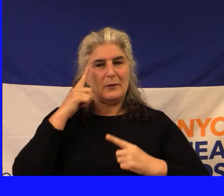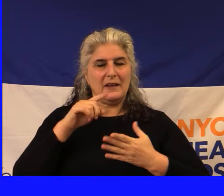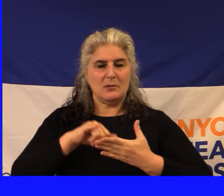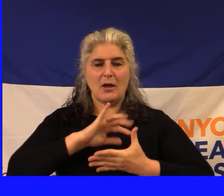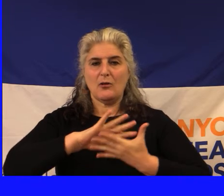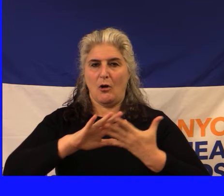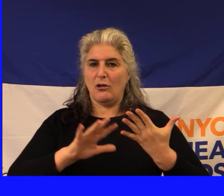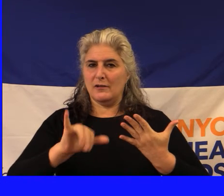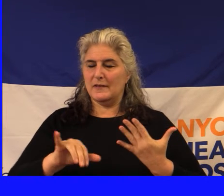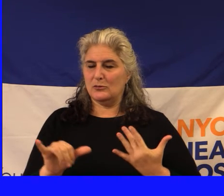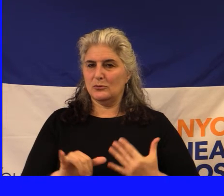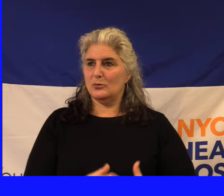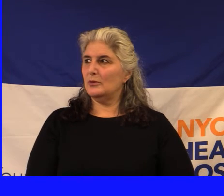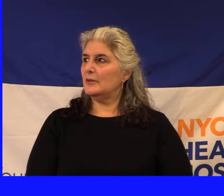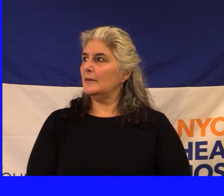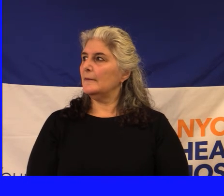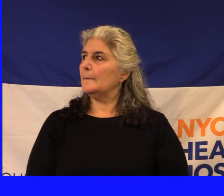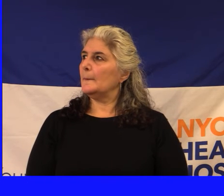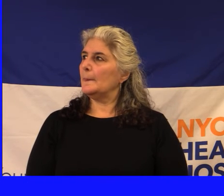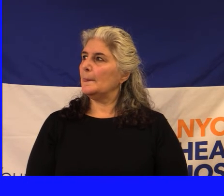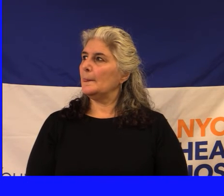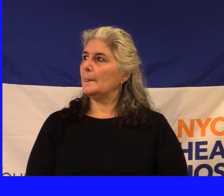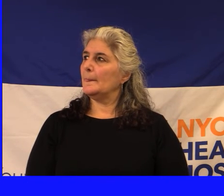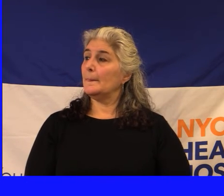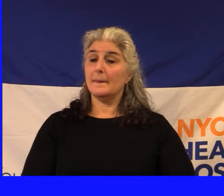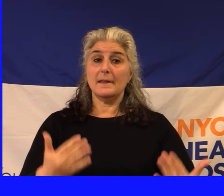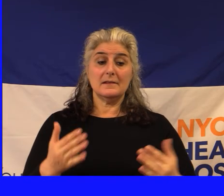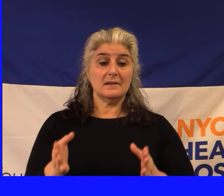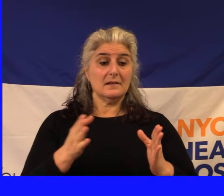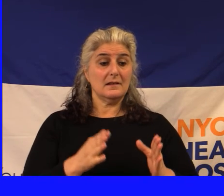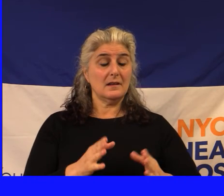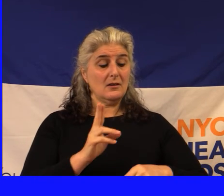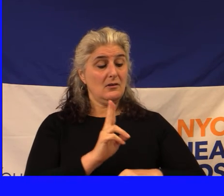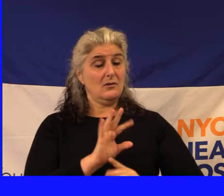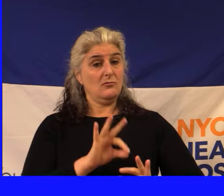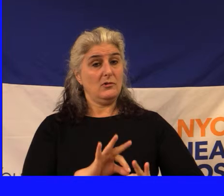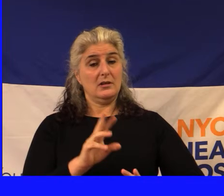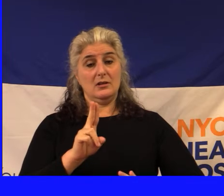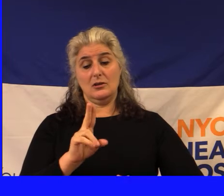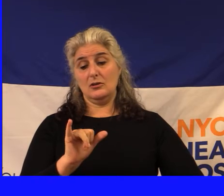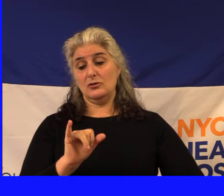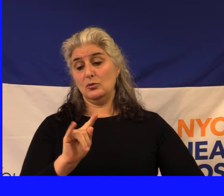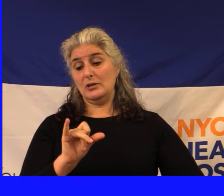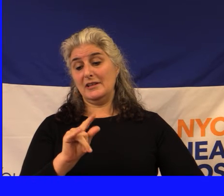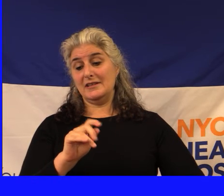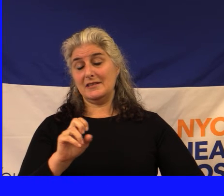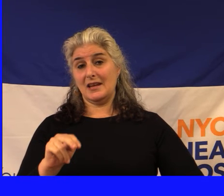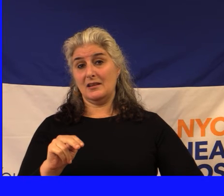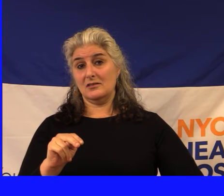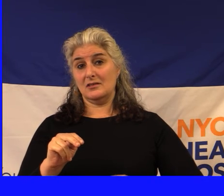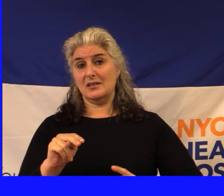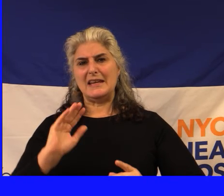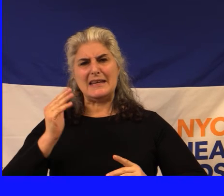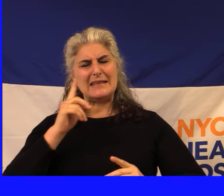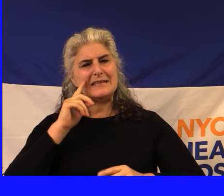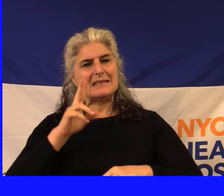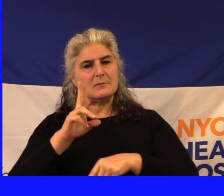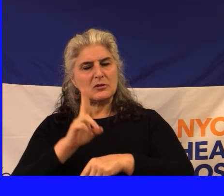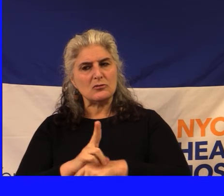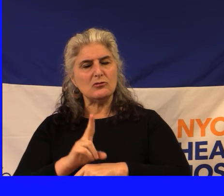On the utilization side, it actually looks like utilization is down because I think a lot